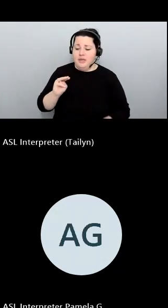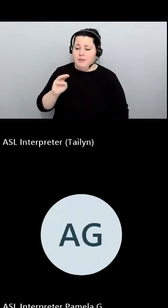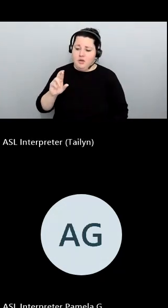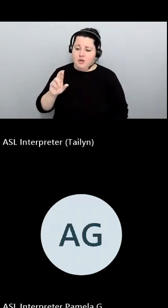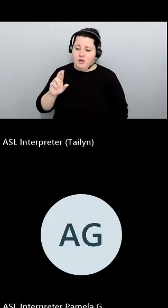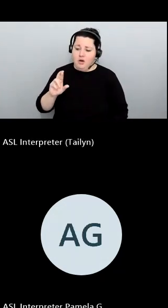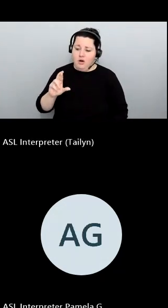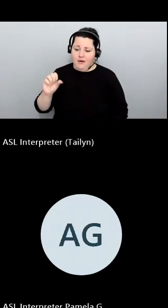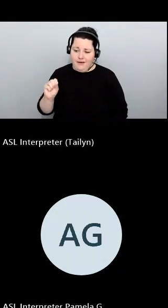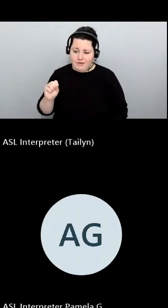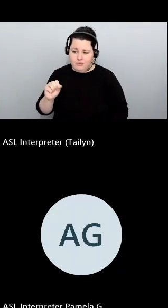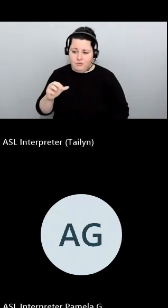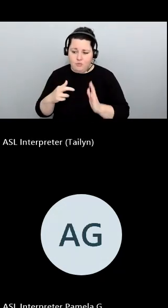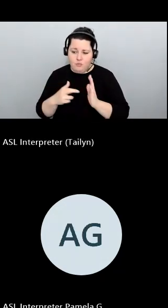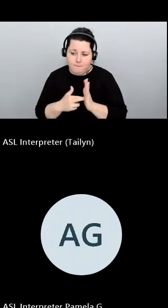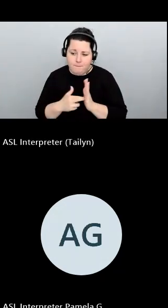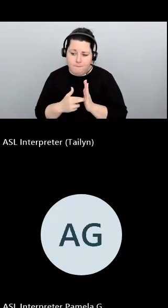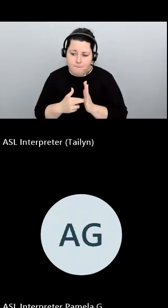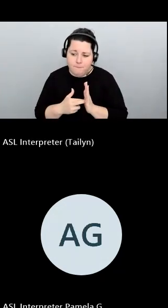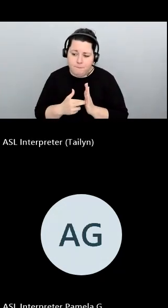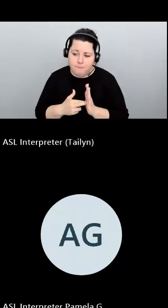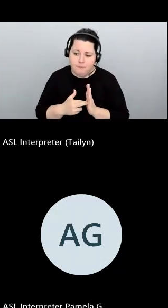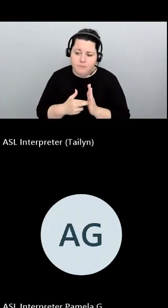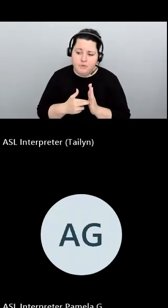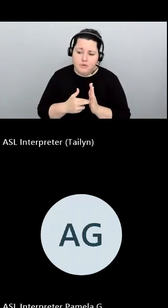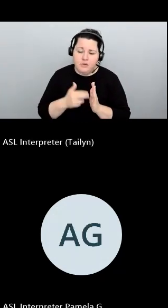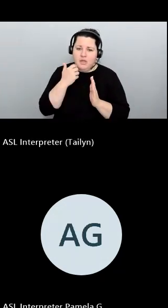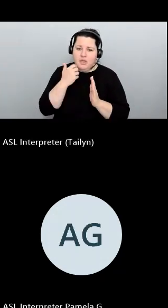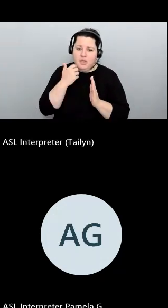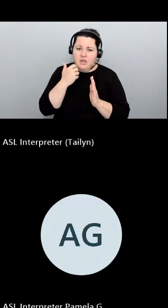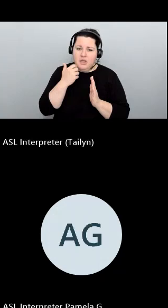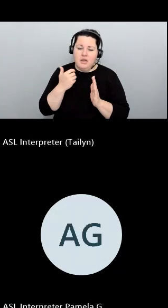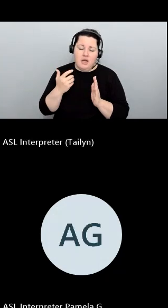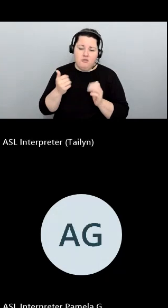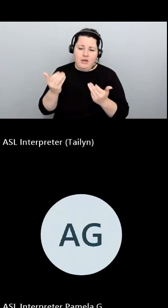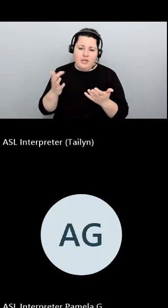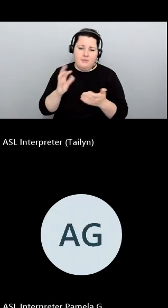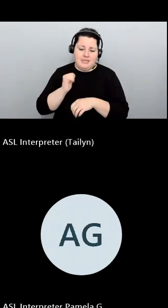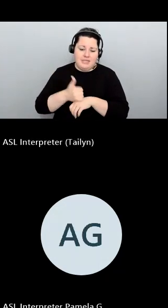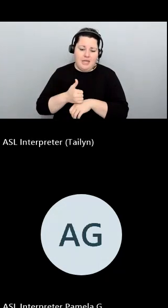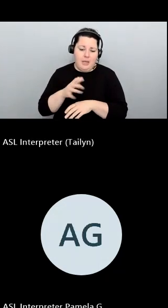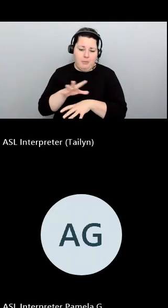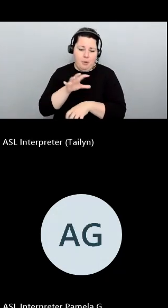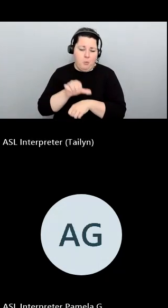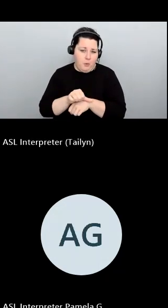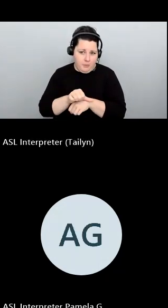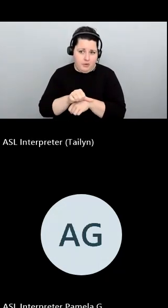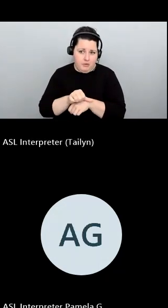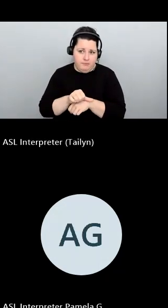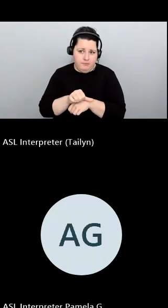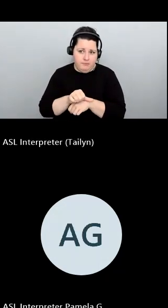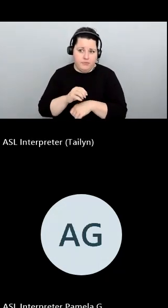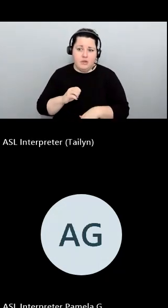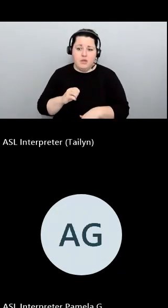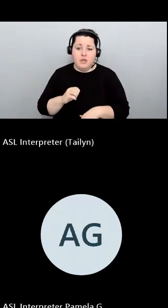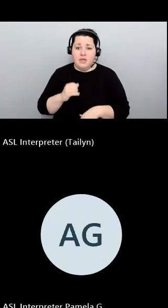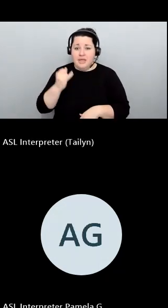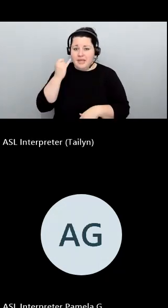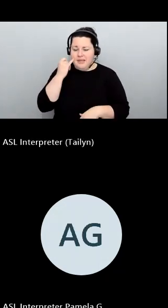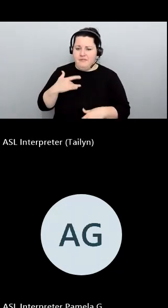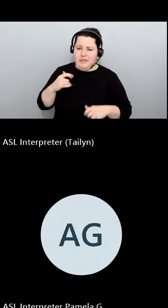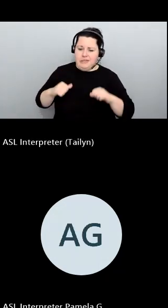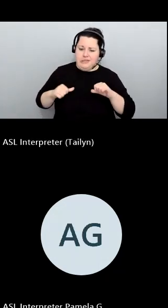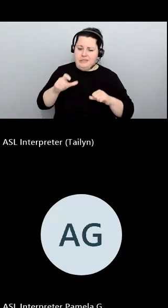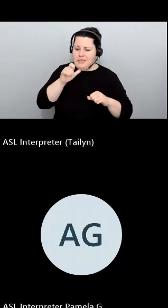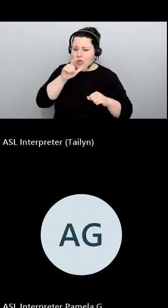rep. And I definitely recommend just like setting up an appointment with them. If you're not sure about